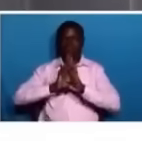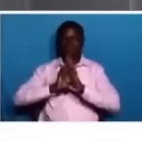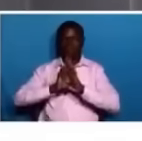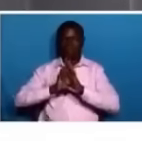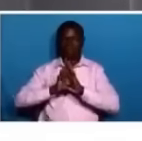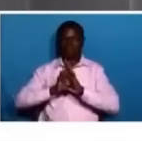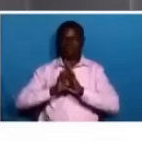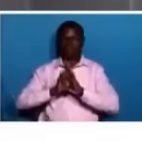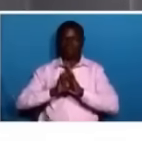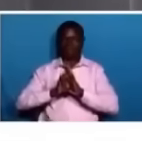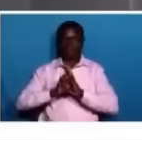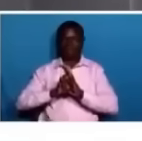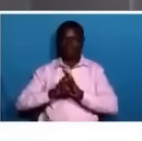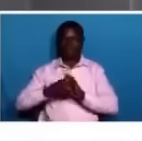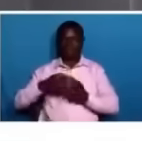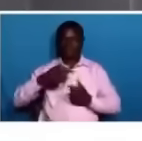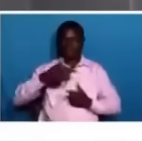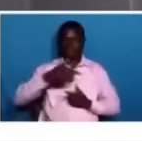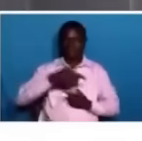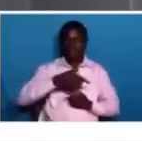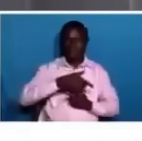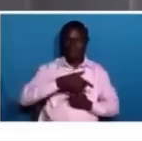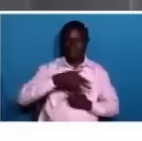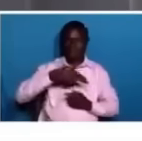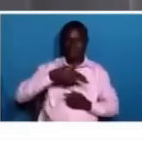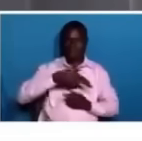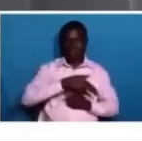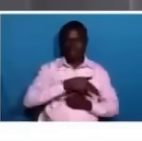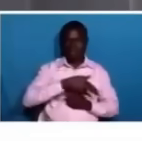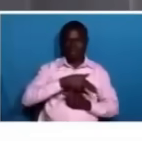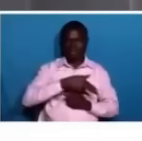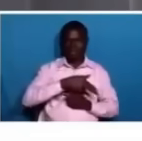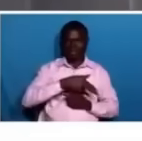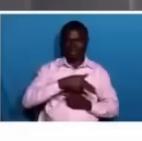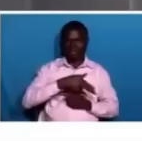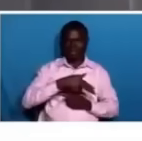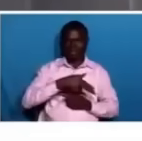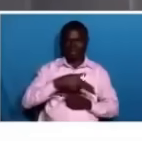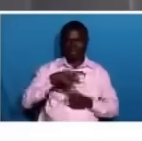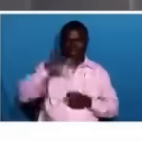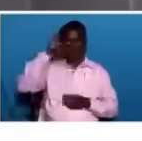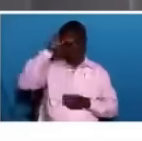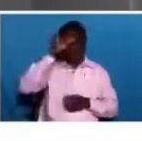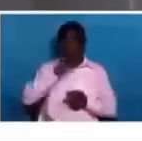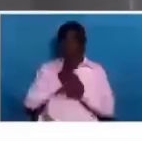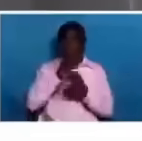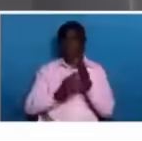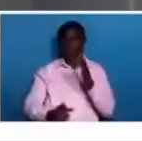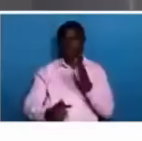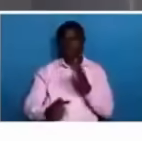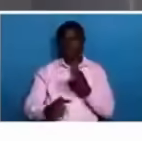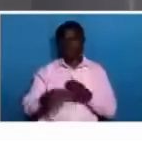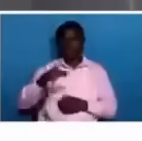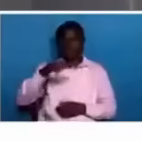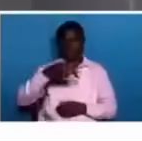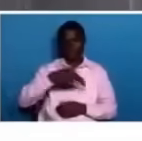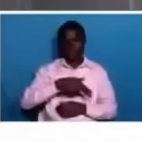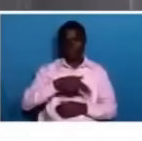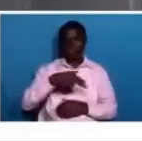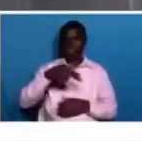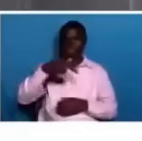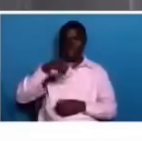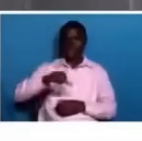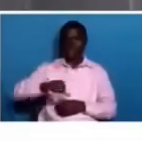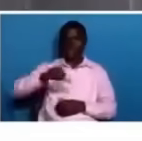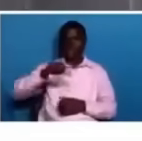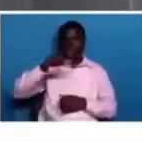What has the government to do with edible oil? Any government project